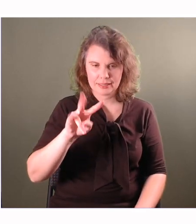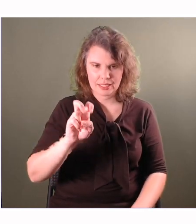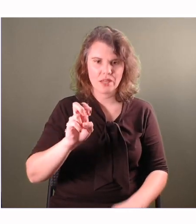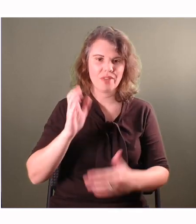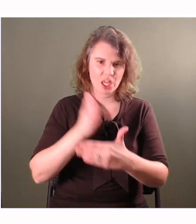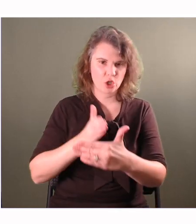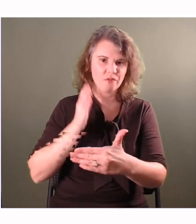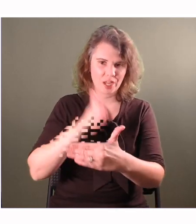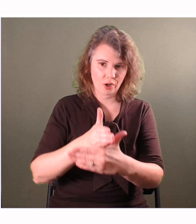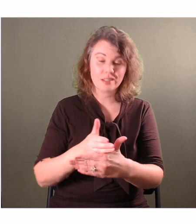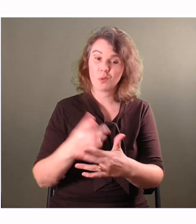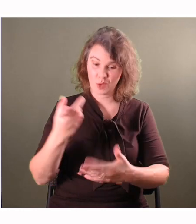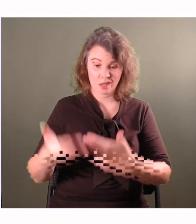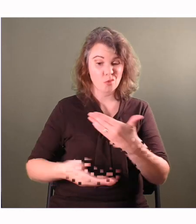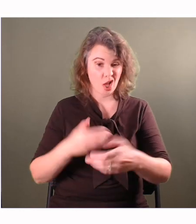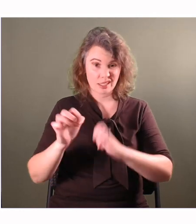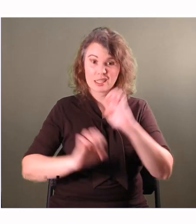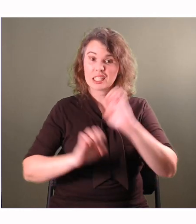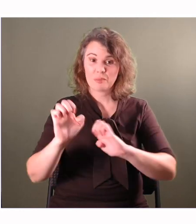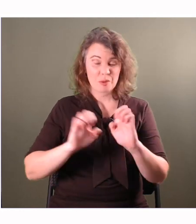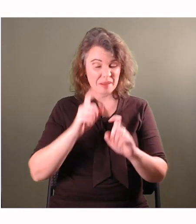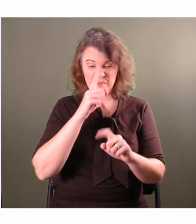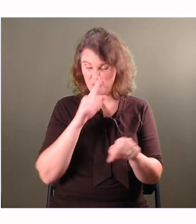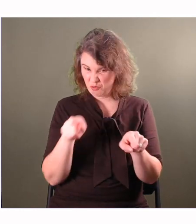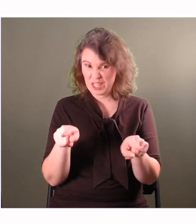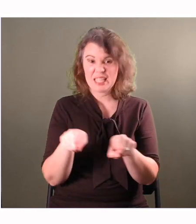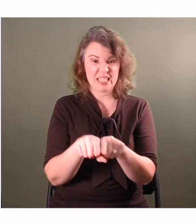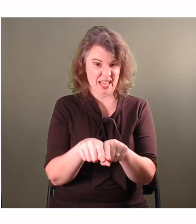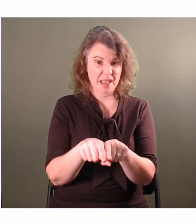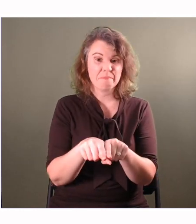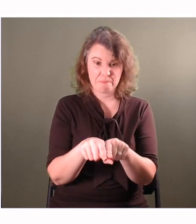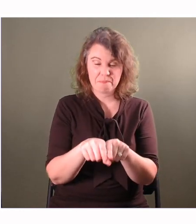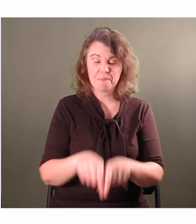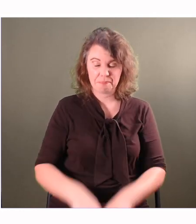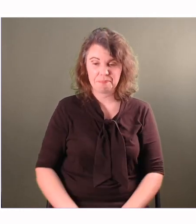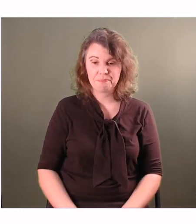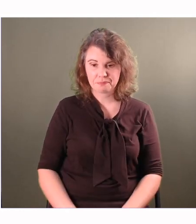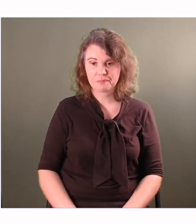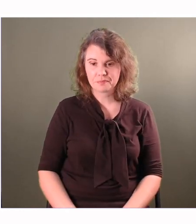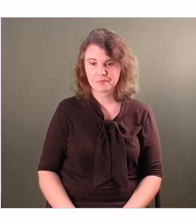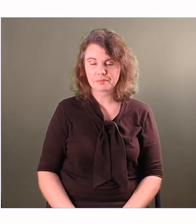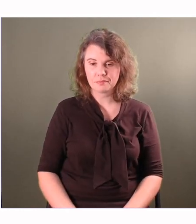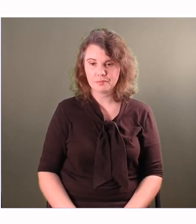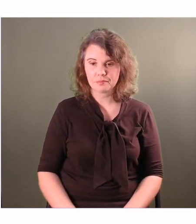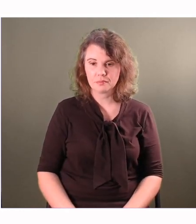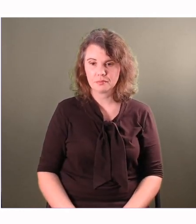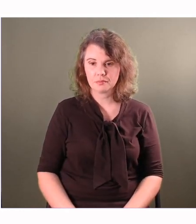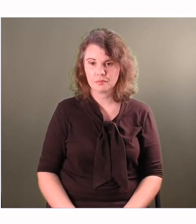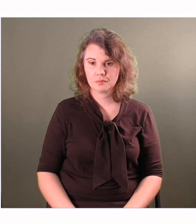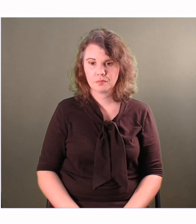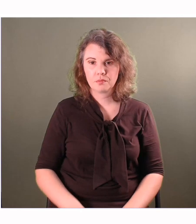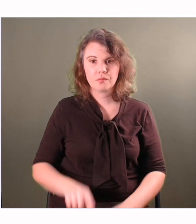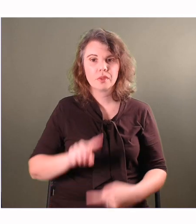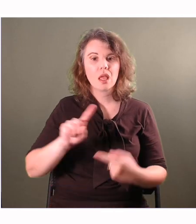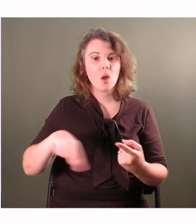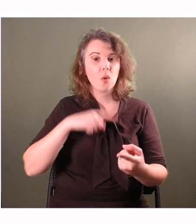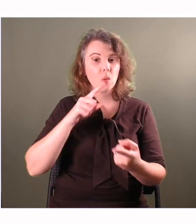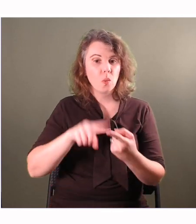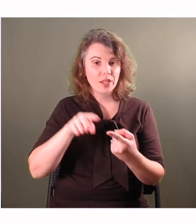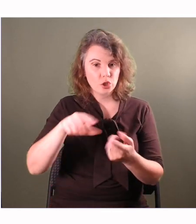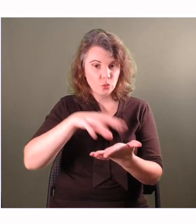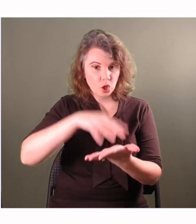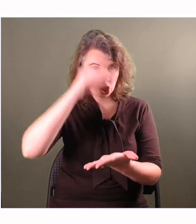We can run an experiment like this too, and what we see is pretty much the same thing. You see when